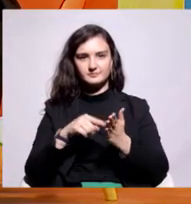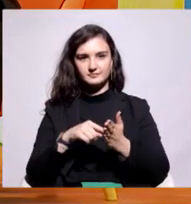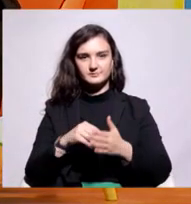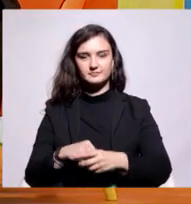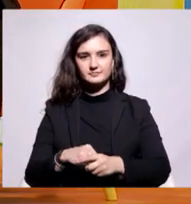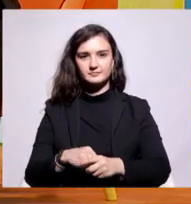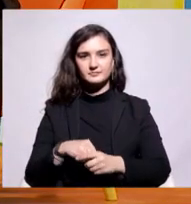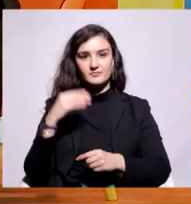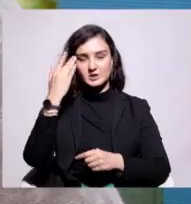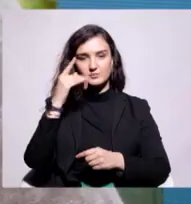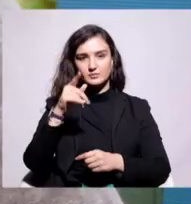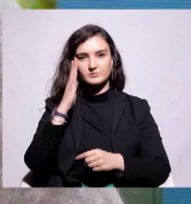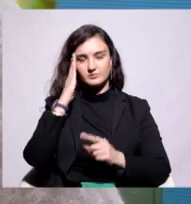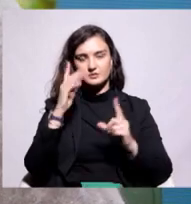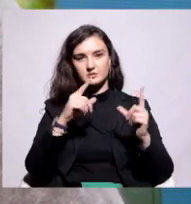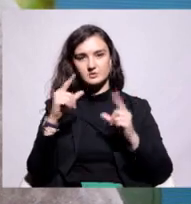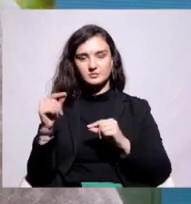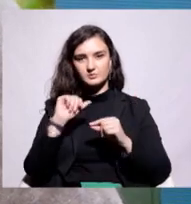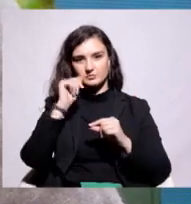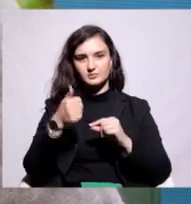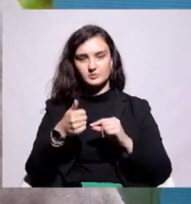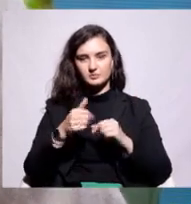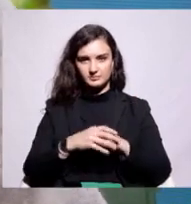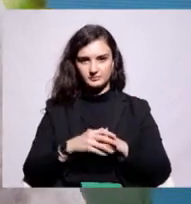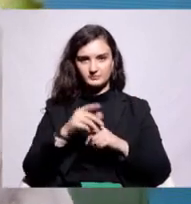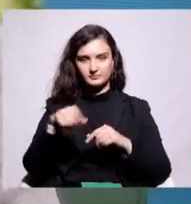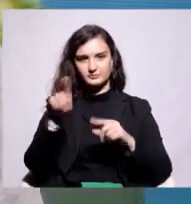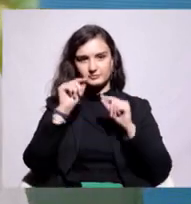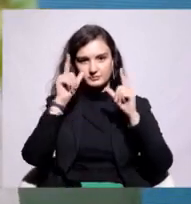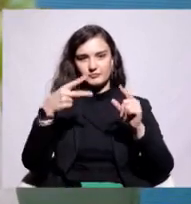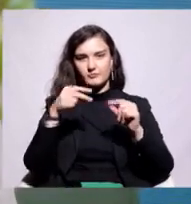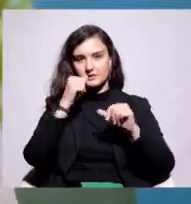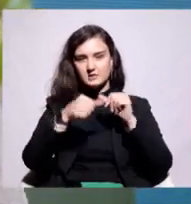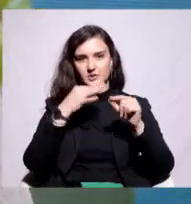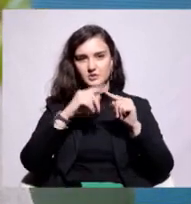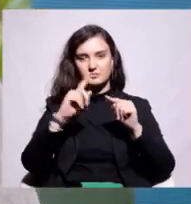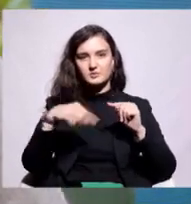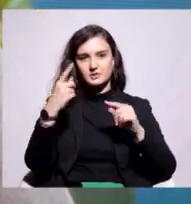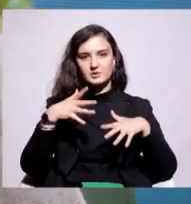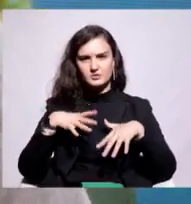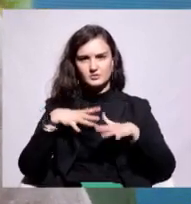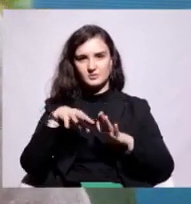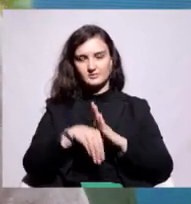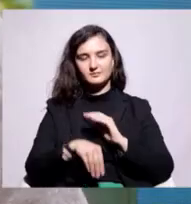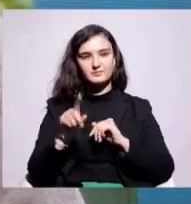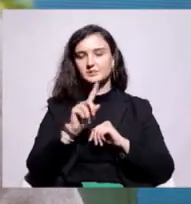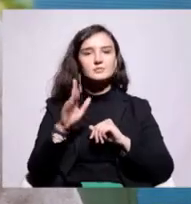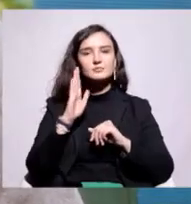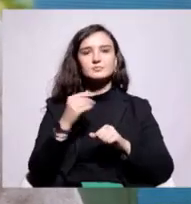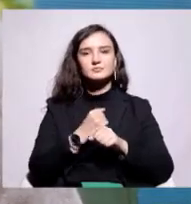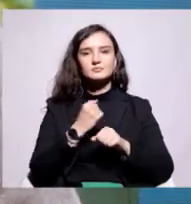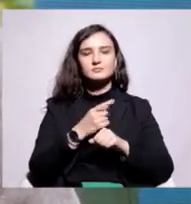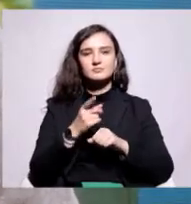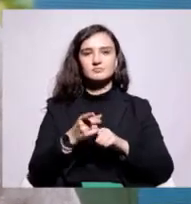today. Imagine that you fall asleep tomorrow and you wake up after 20 years in Georgia. What do you